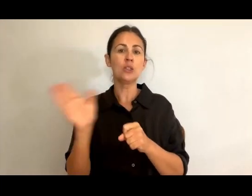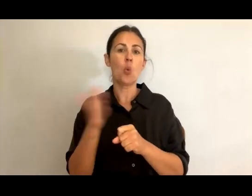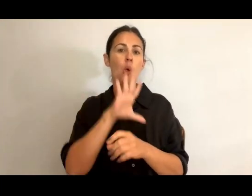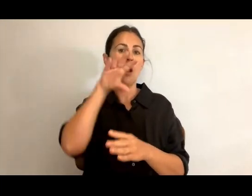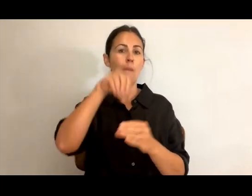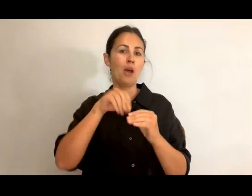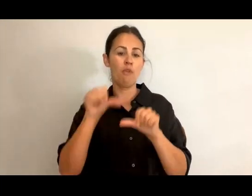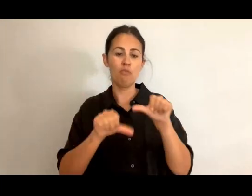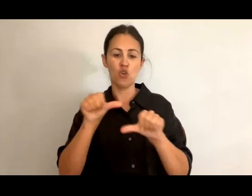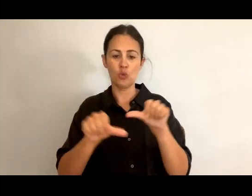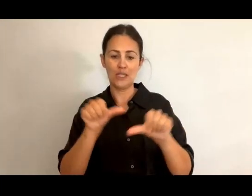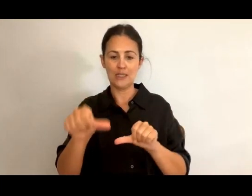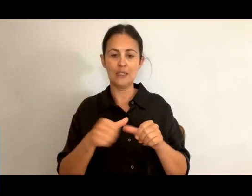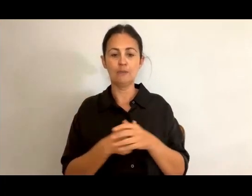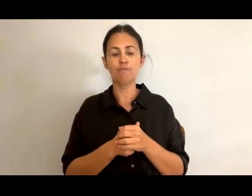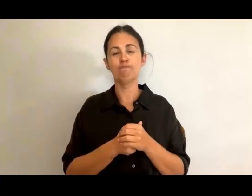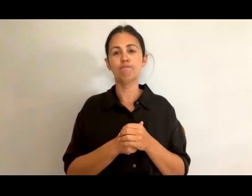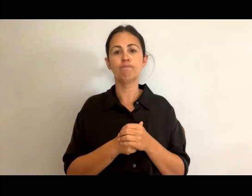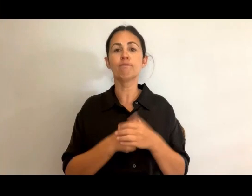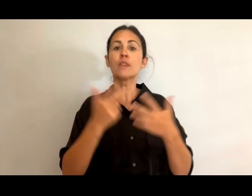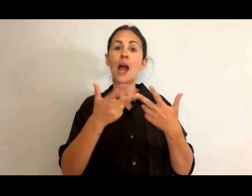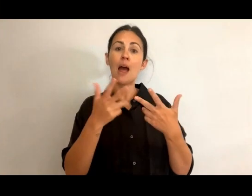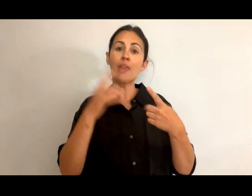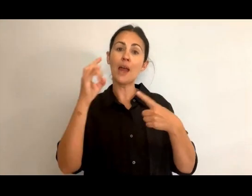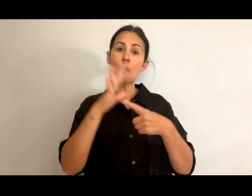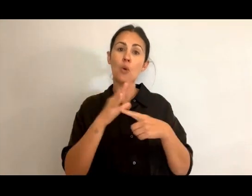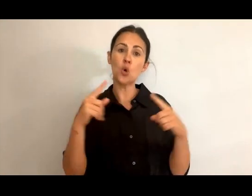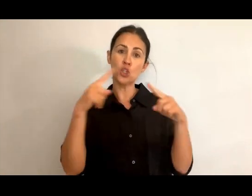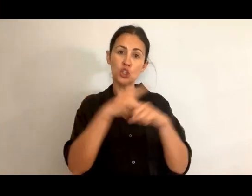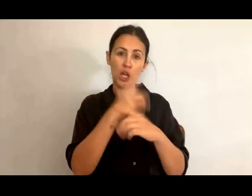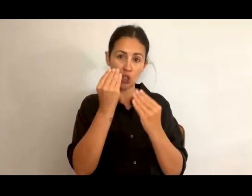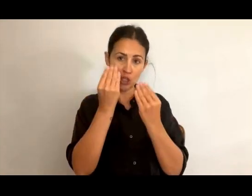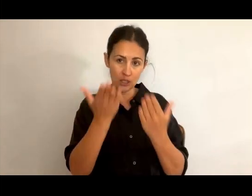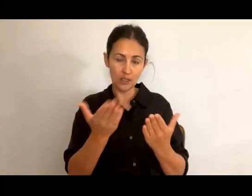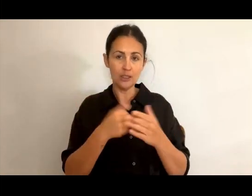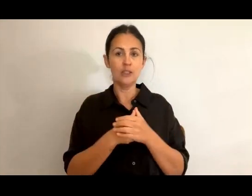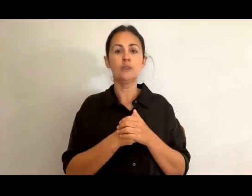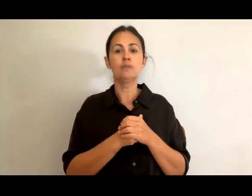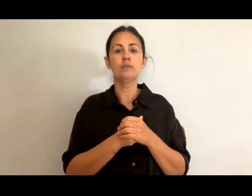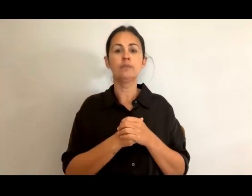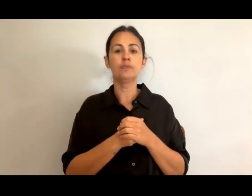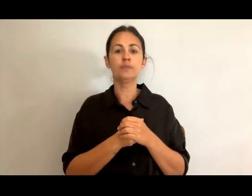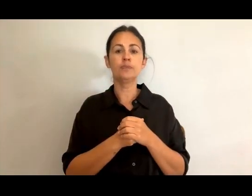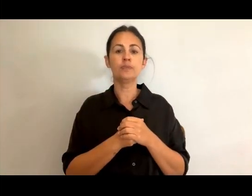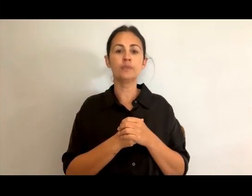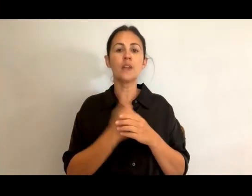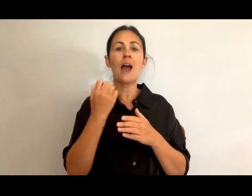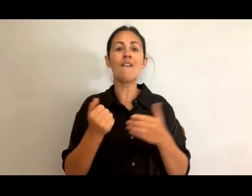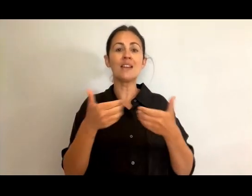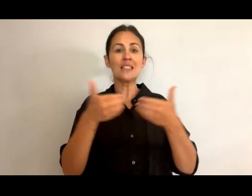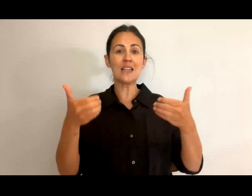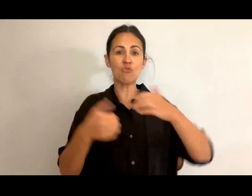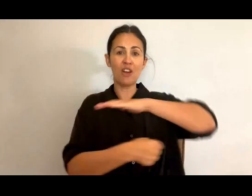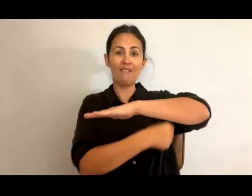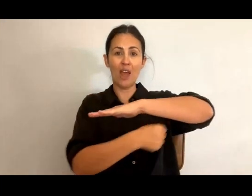Some other important key changes are that there is a separate foundation year now. Previously, all the arts